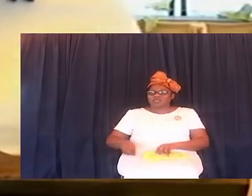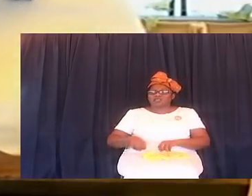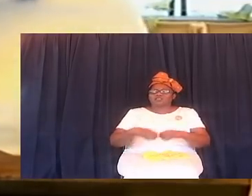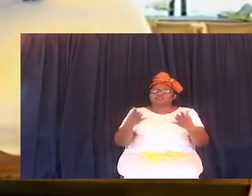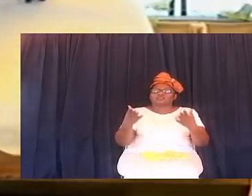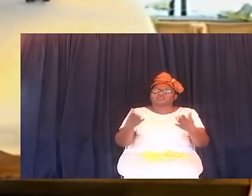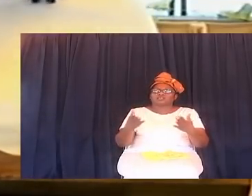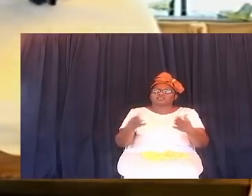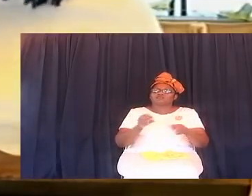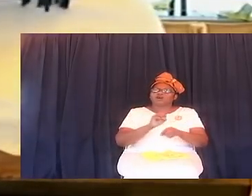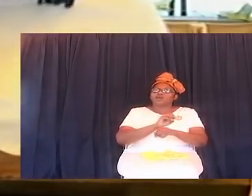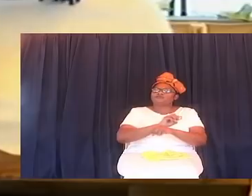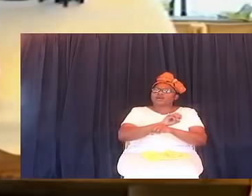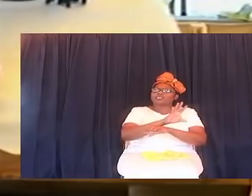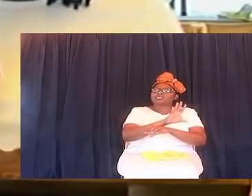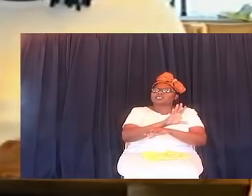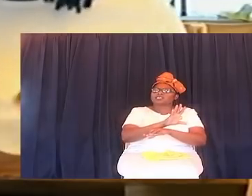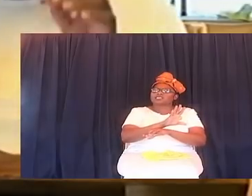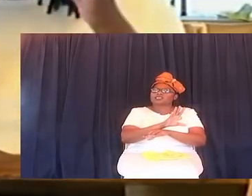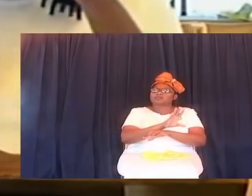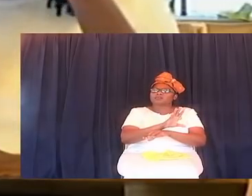and witness to sinners.